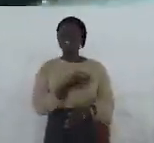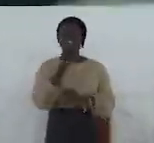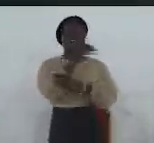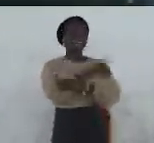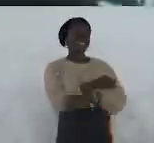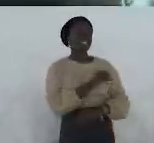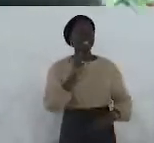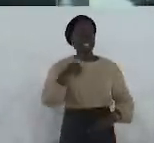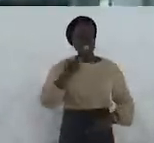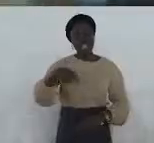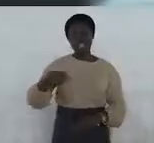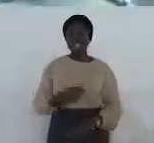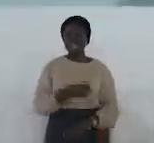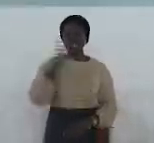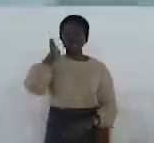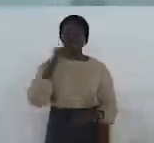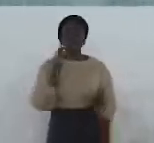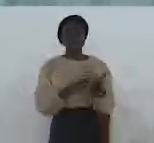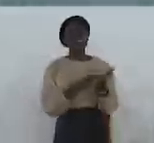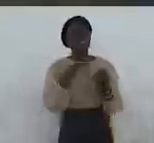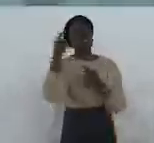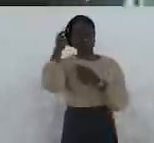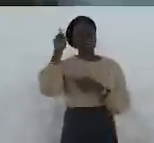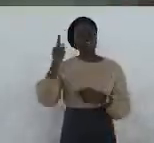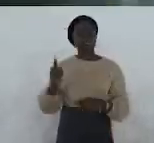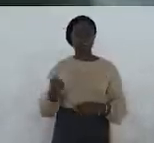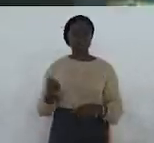we we we